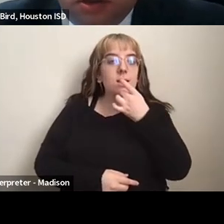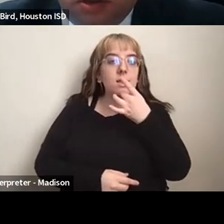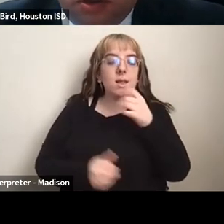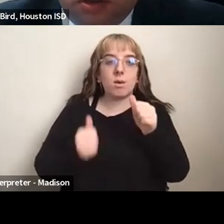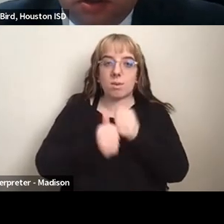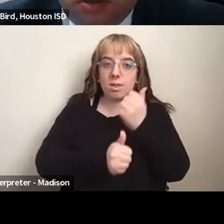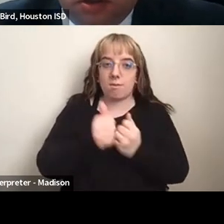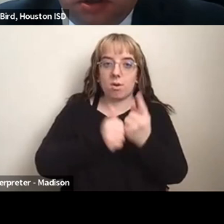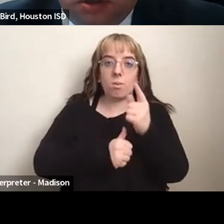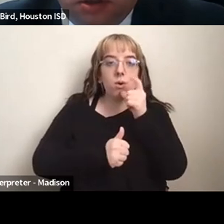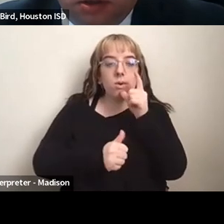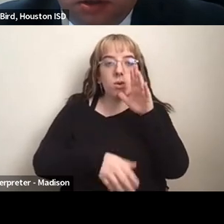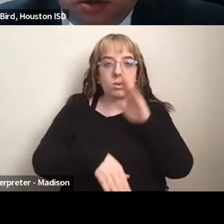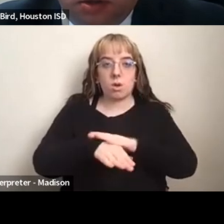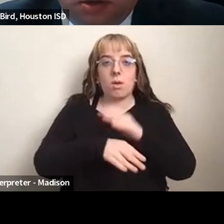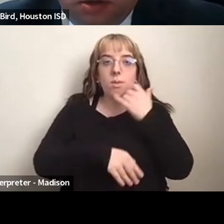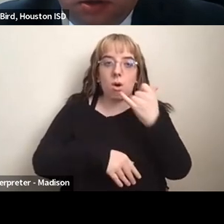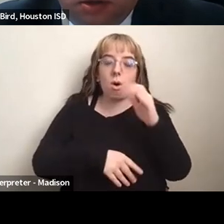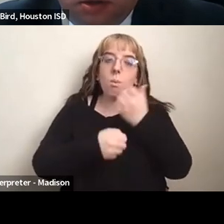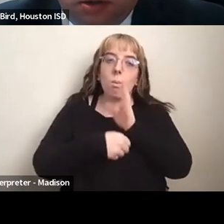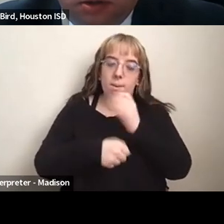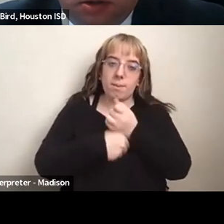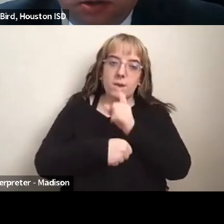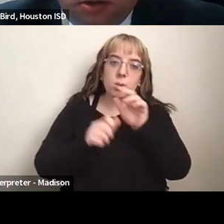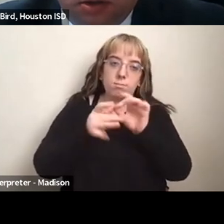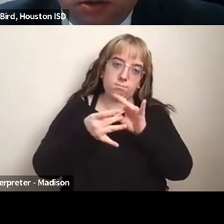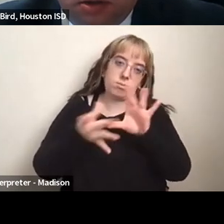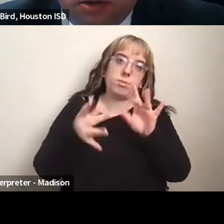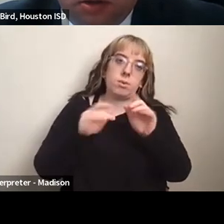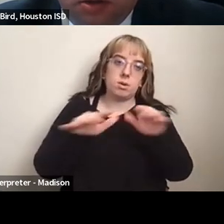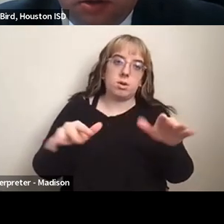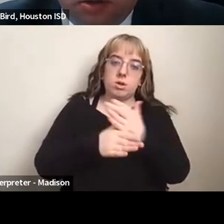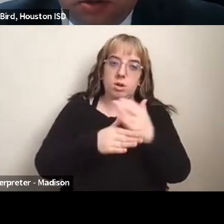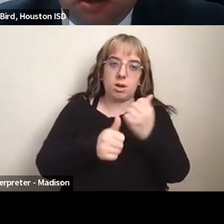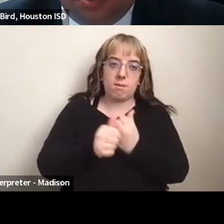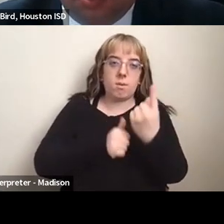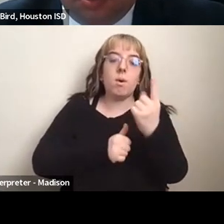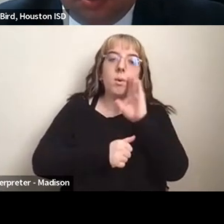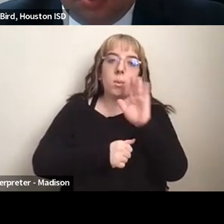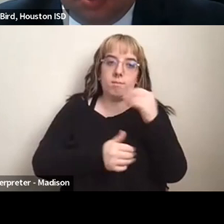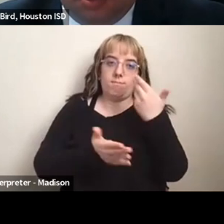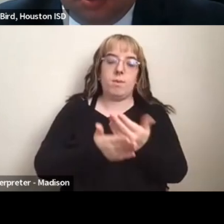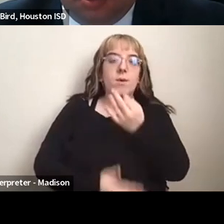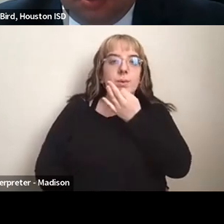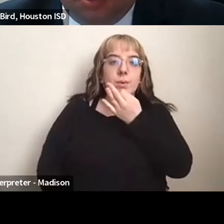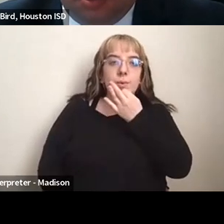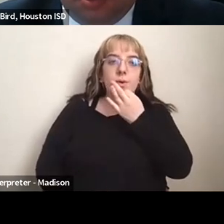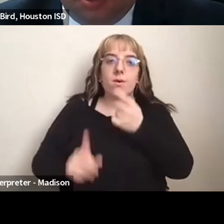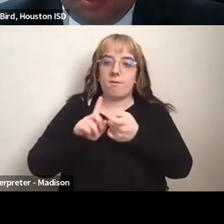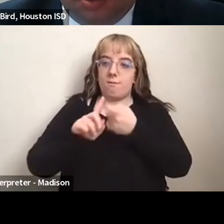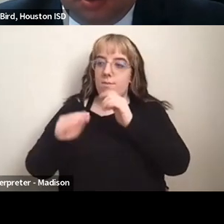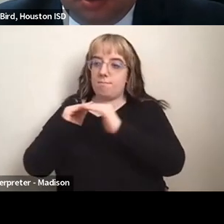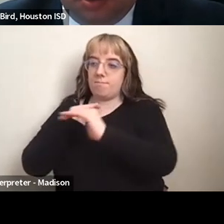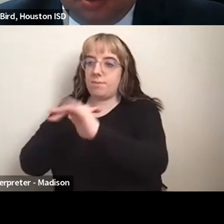the call, but I'll make sure that it does go out afterwards. So that will be coming as well. I do know that, again, from a sustainability standpoint,